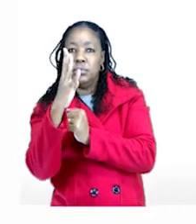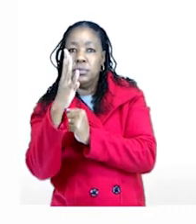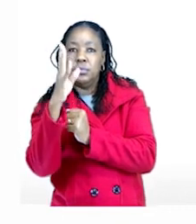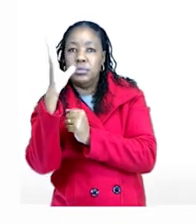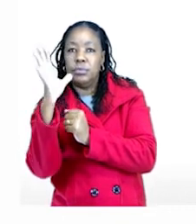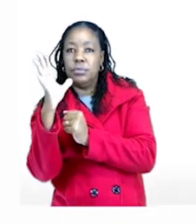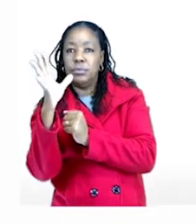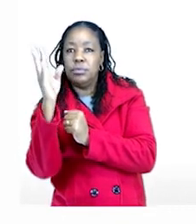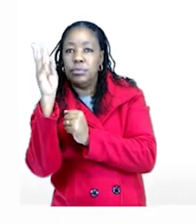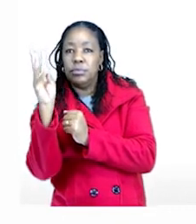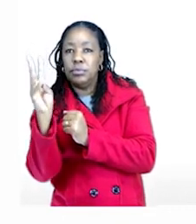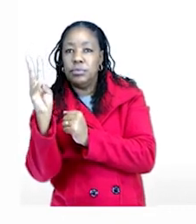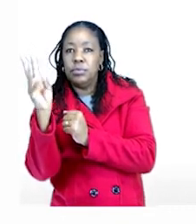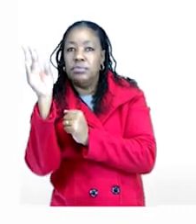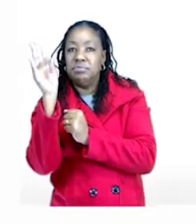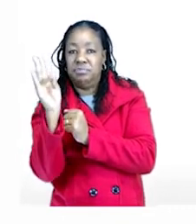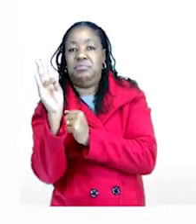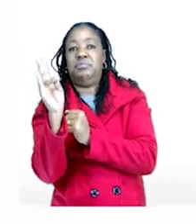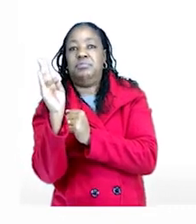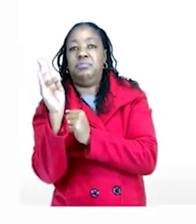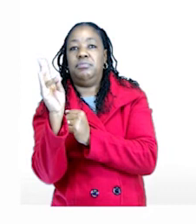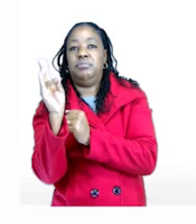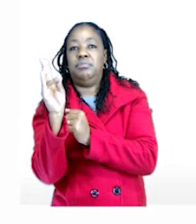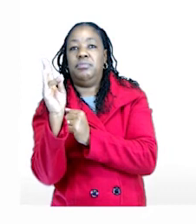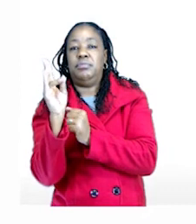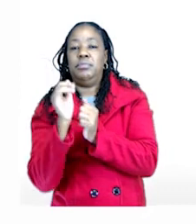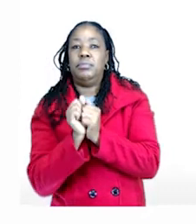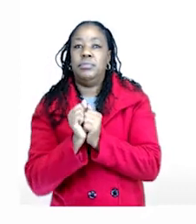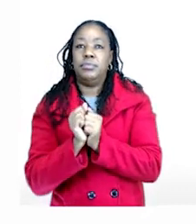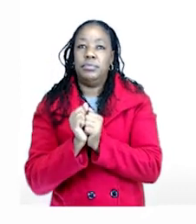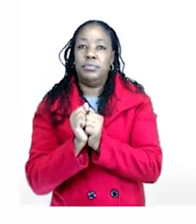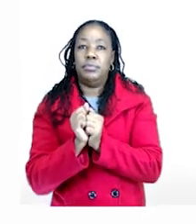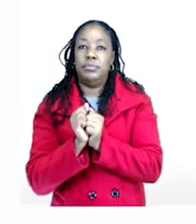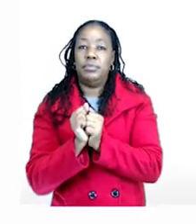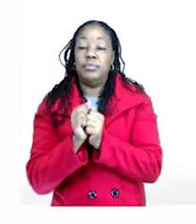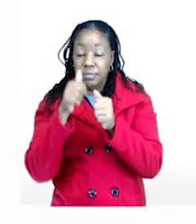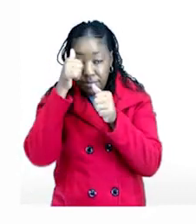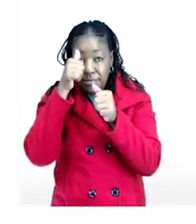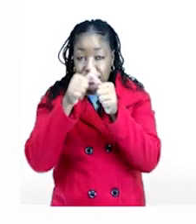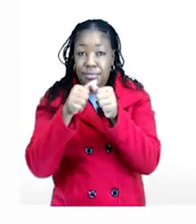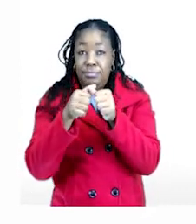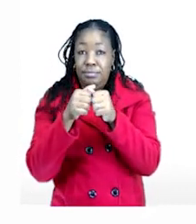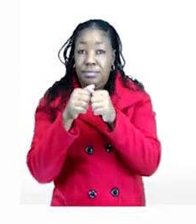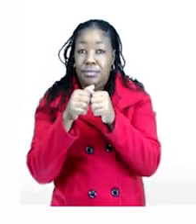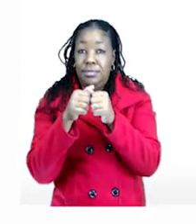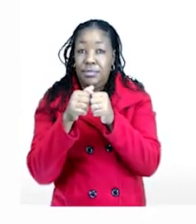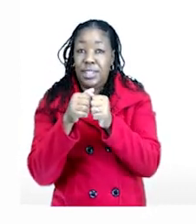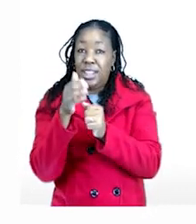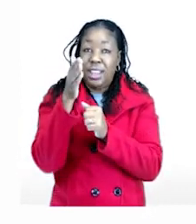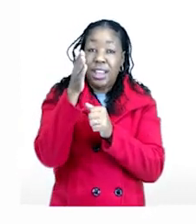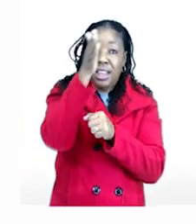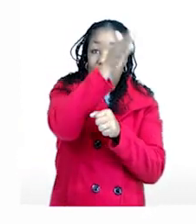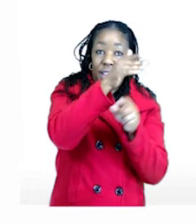4, 5, 6, 7. Do you still remember how many dots we found in